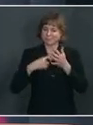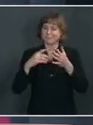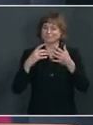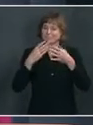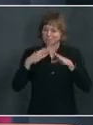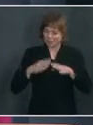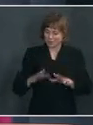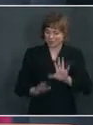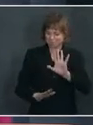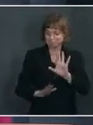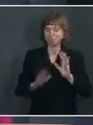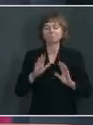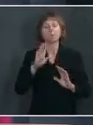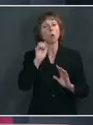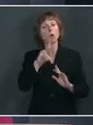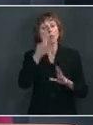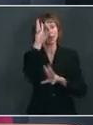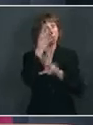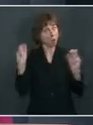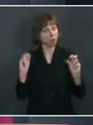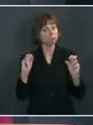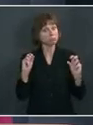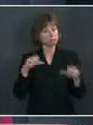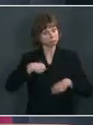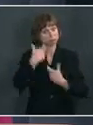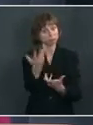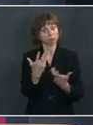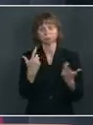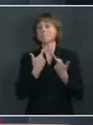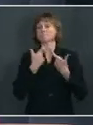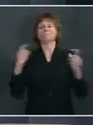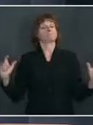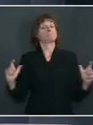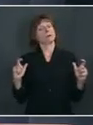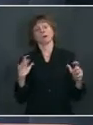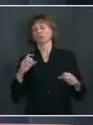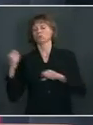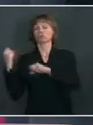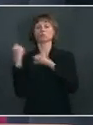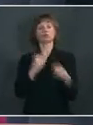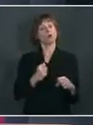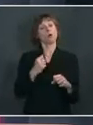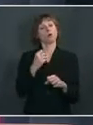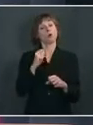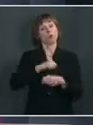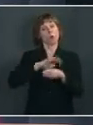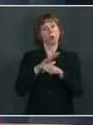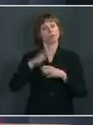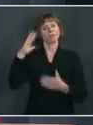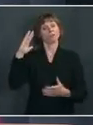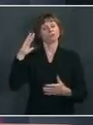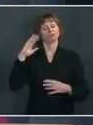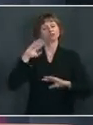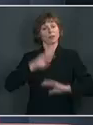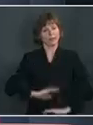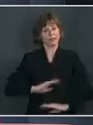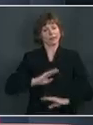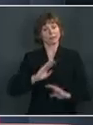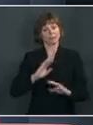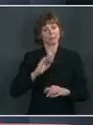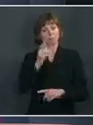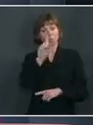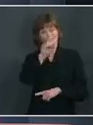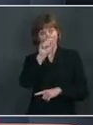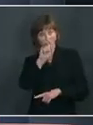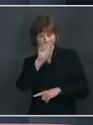a large and bold COVID relief package, $1.9 trillion, that is meant to address the challenges